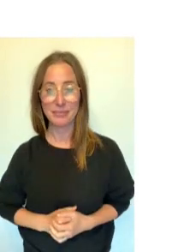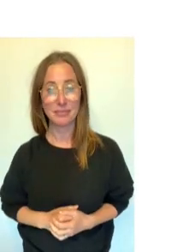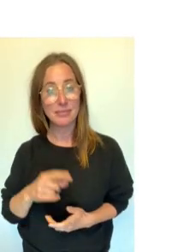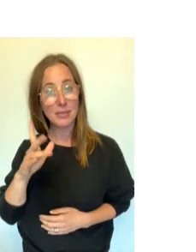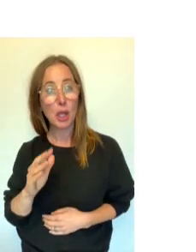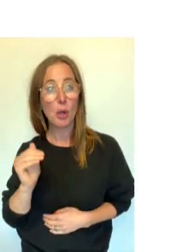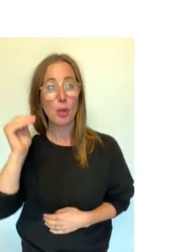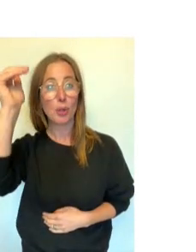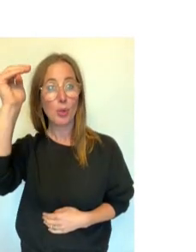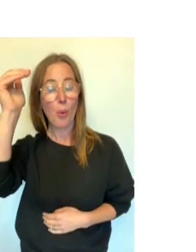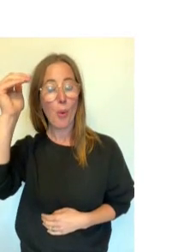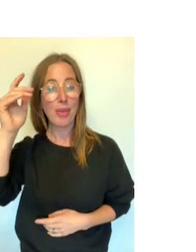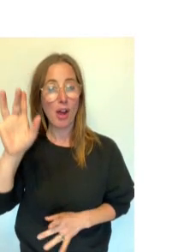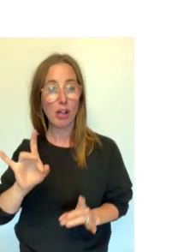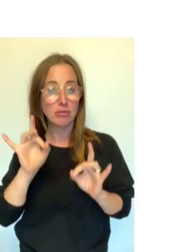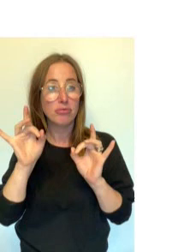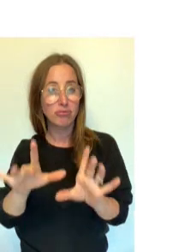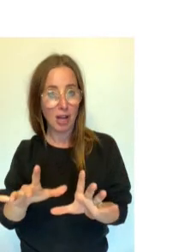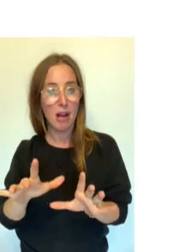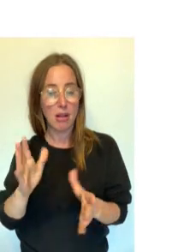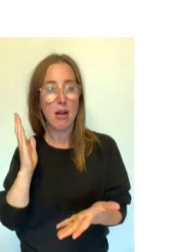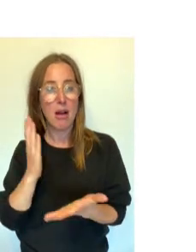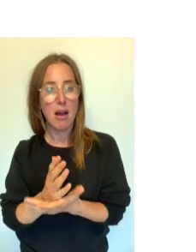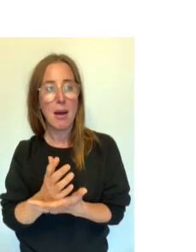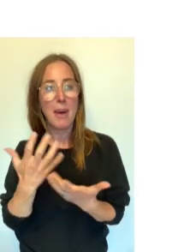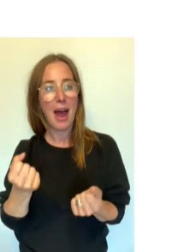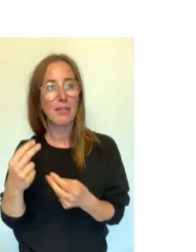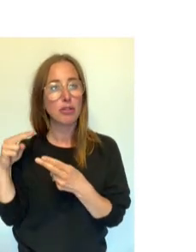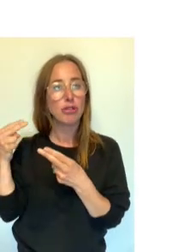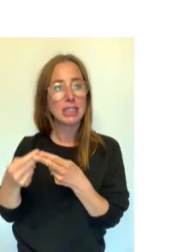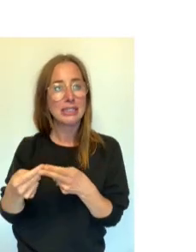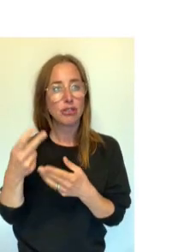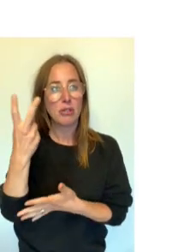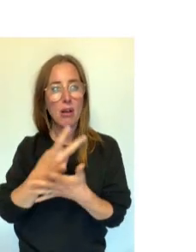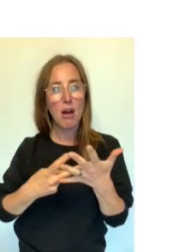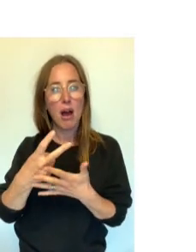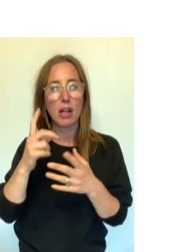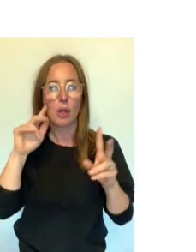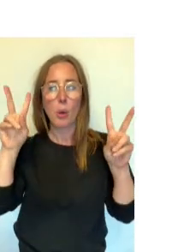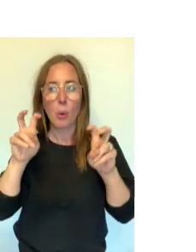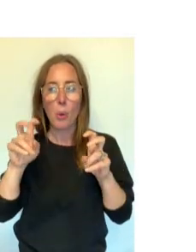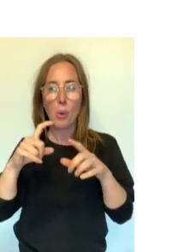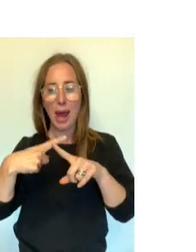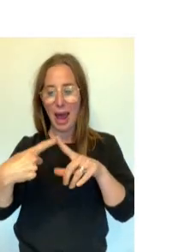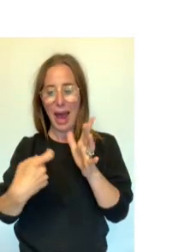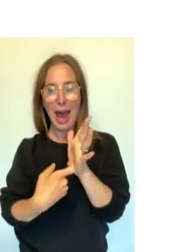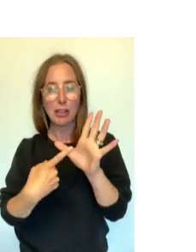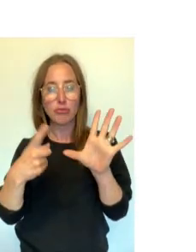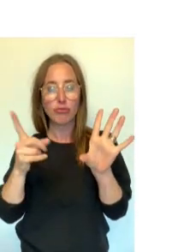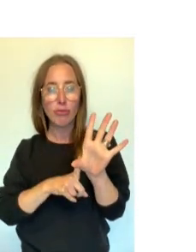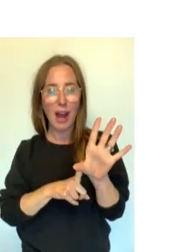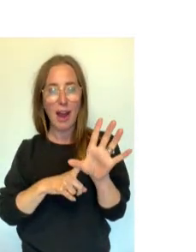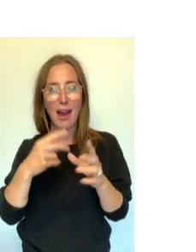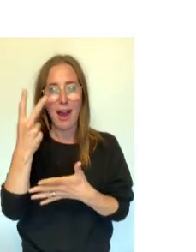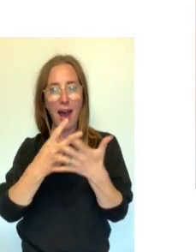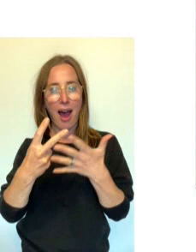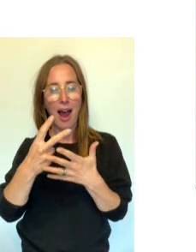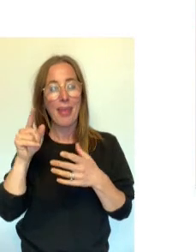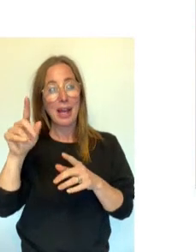of Aboriginal X-ray art, as used in rock art, where the internal anatomical features of animals are shown.